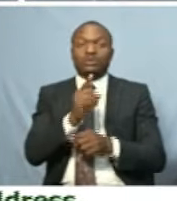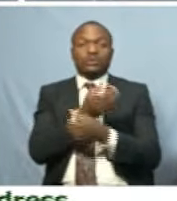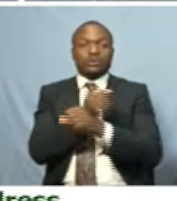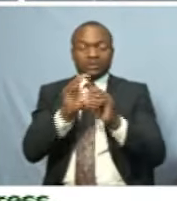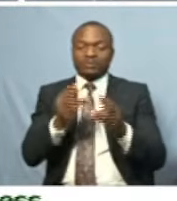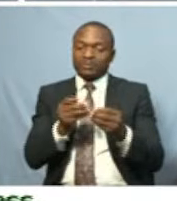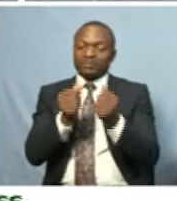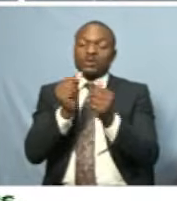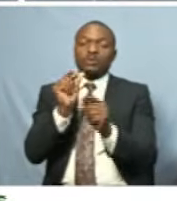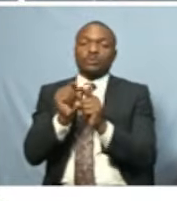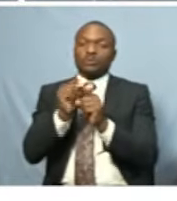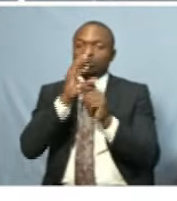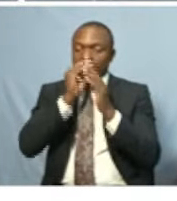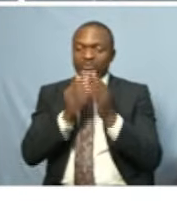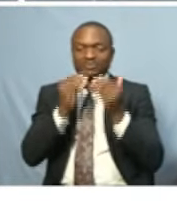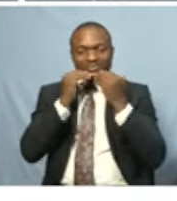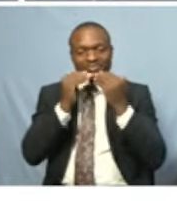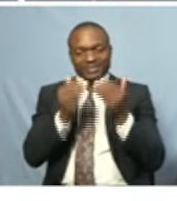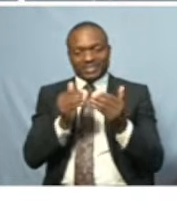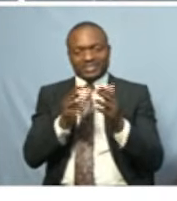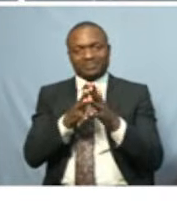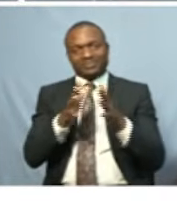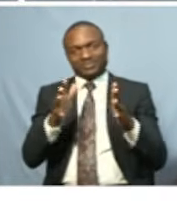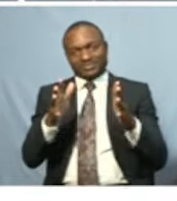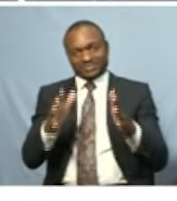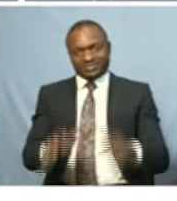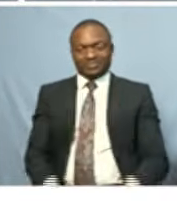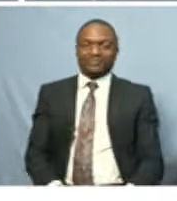few remarks, Madam Speaker, I beg to move. Thank you very much.